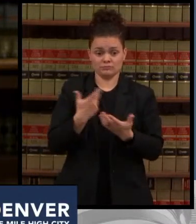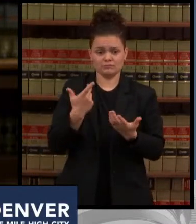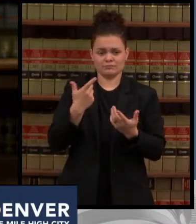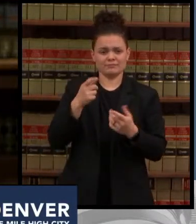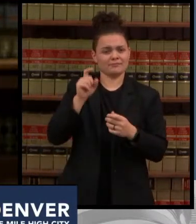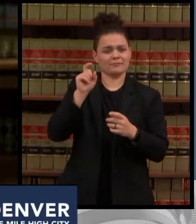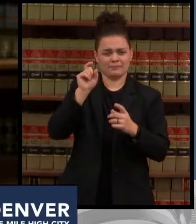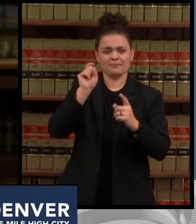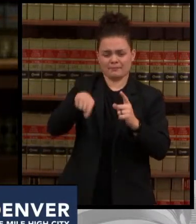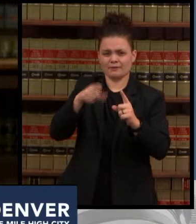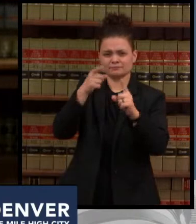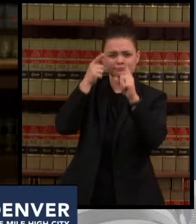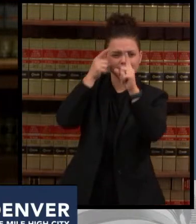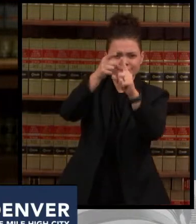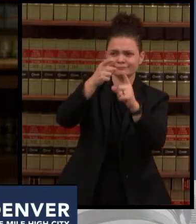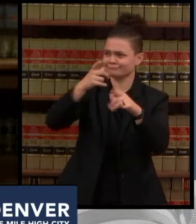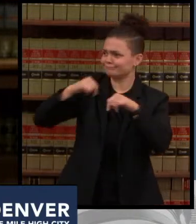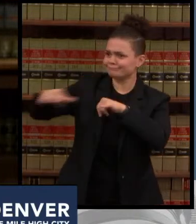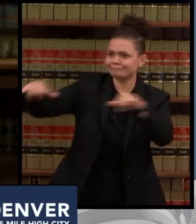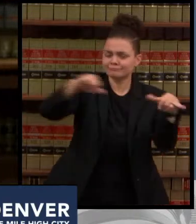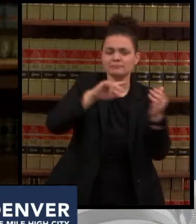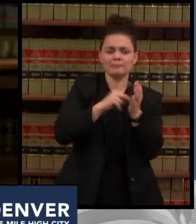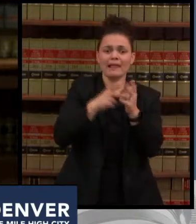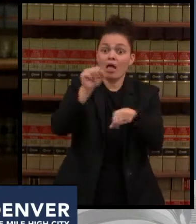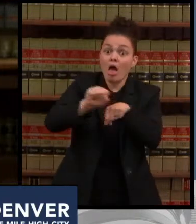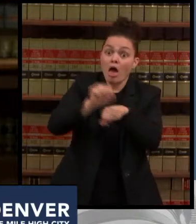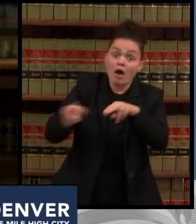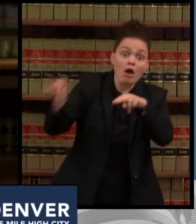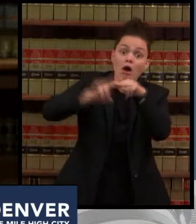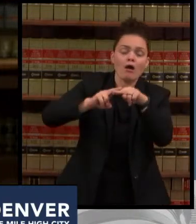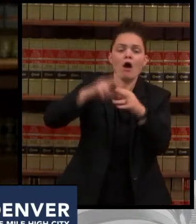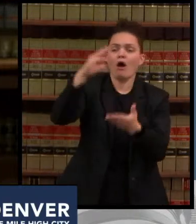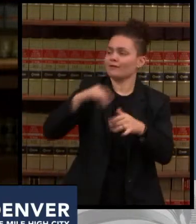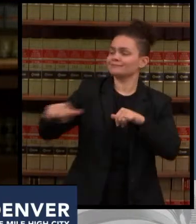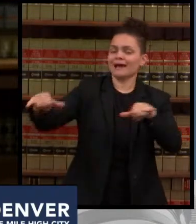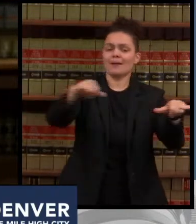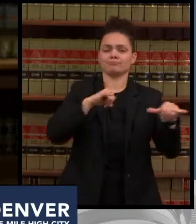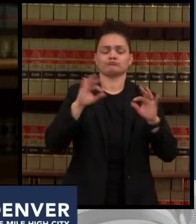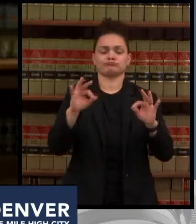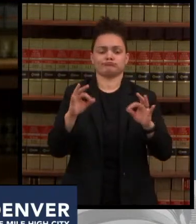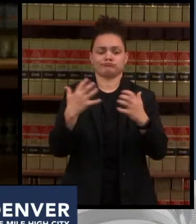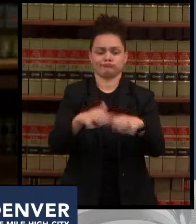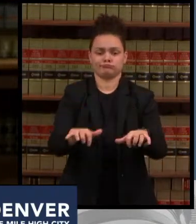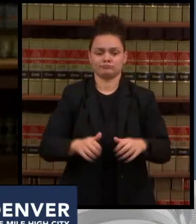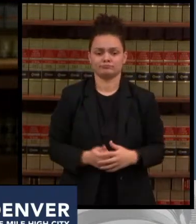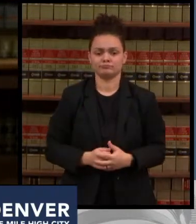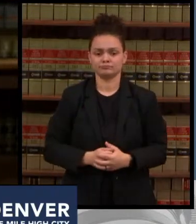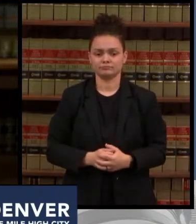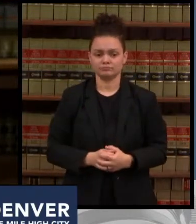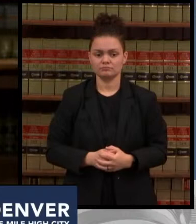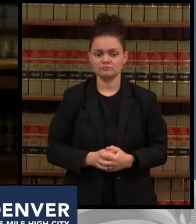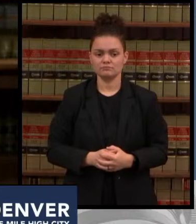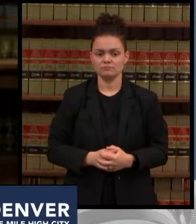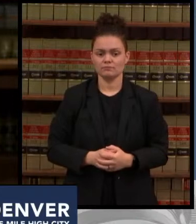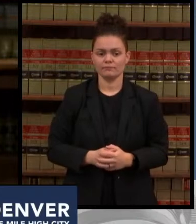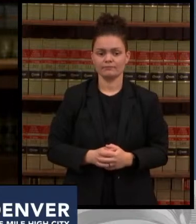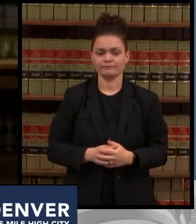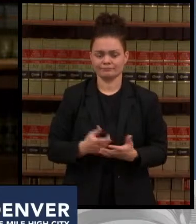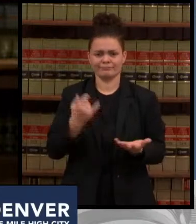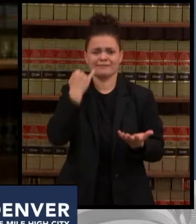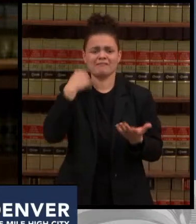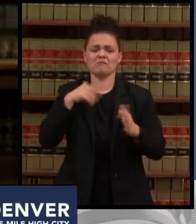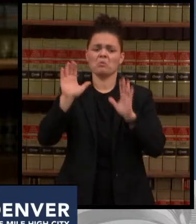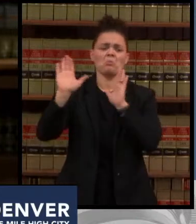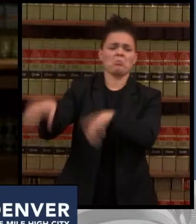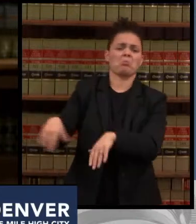to protect the people of Colorado, it becomes crucial for us to work together in the metro